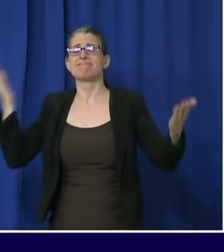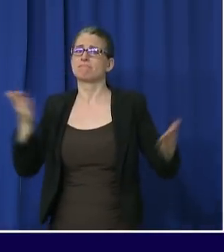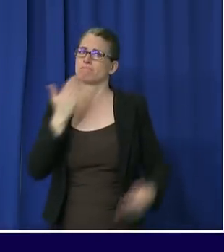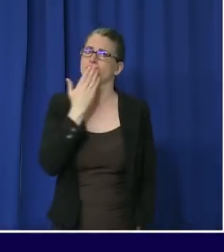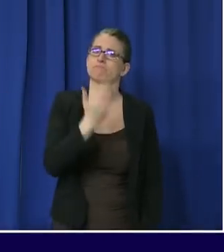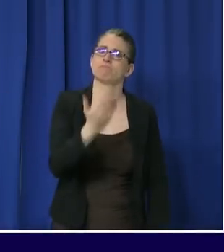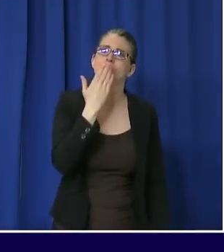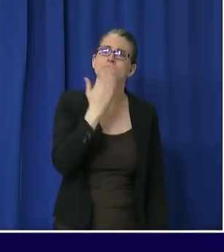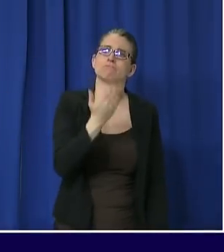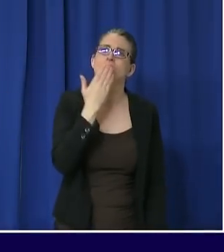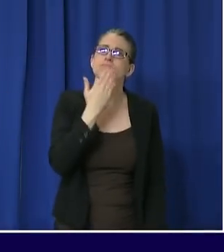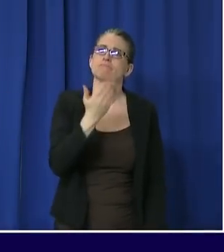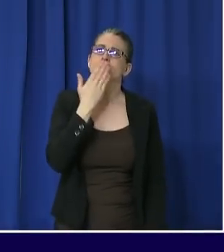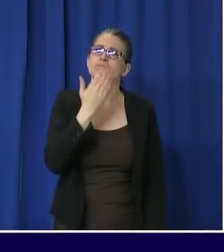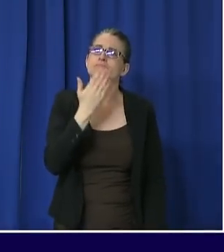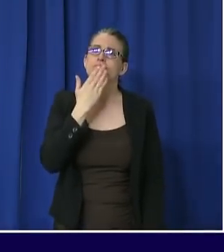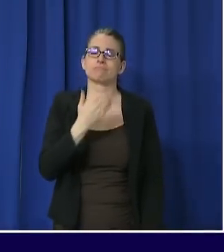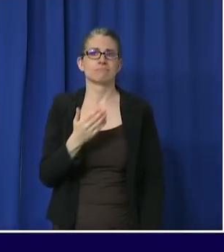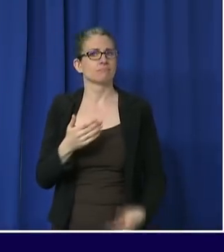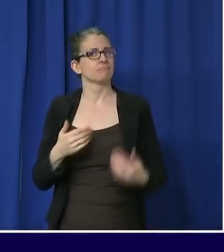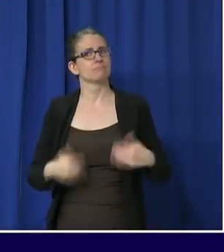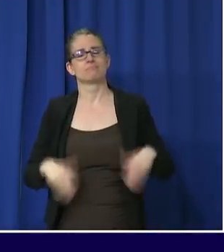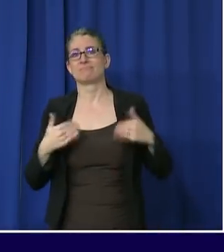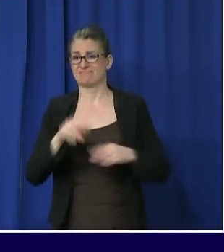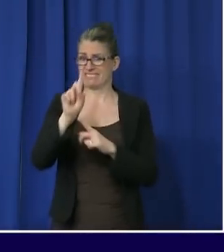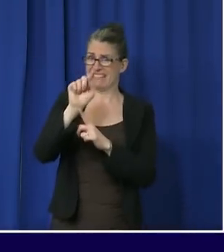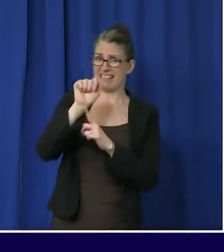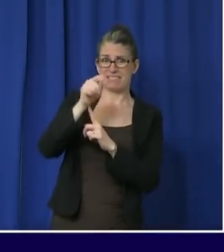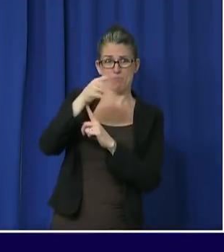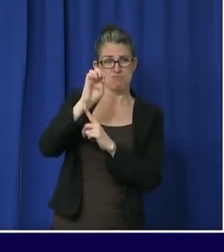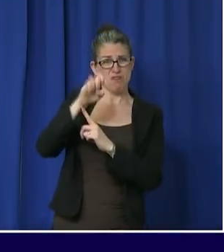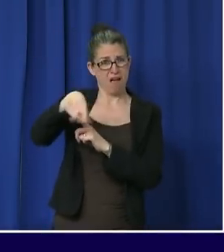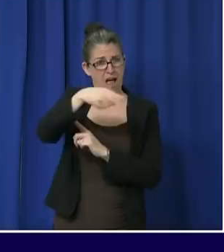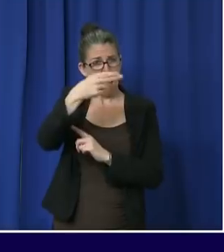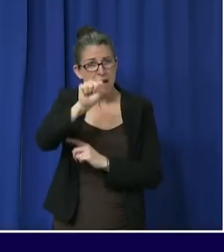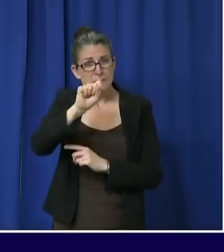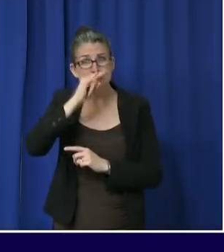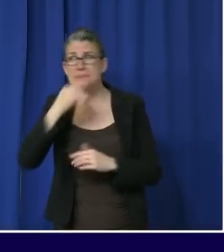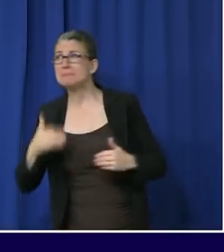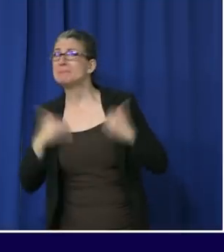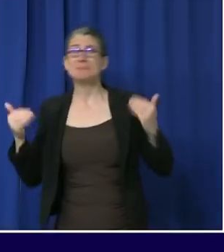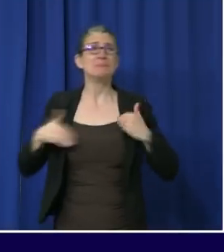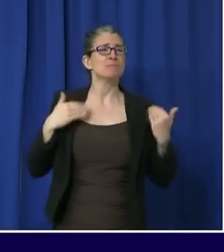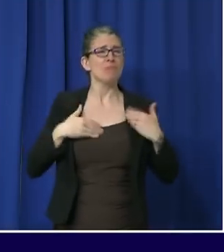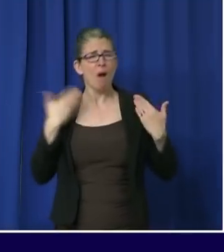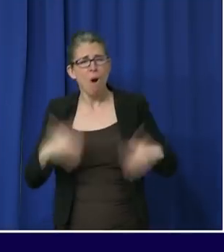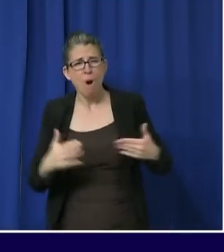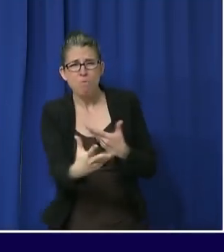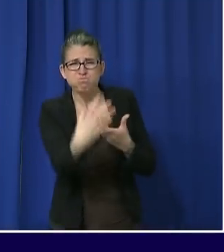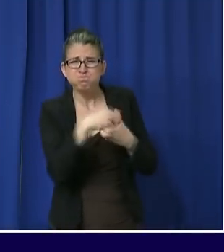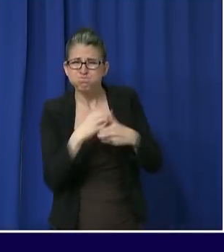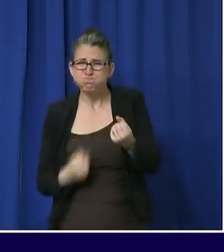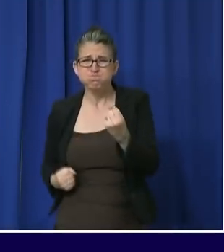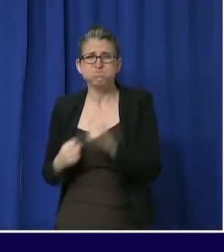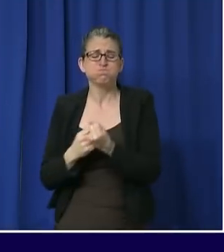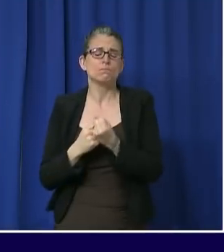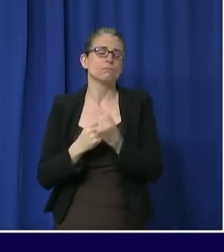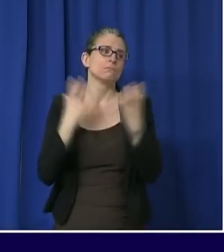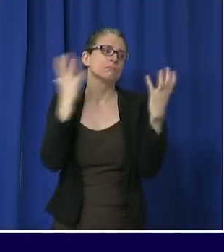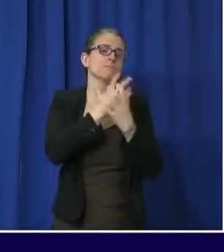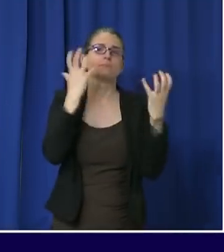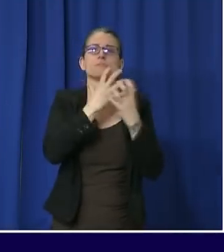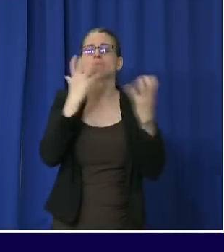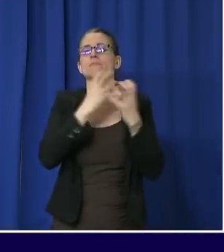one of you guys to know that the work that you've been undertaking is being used right here